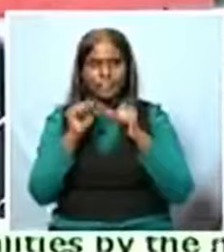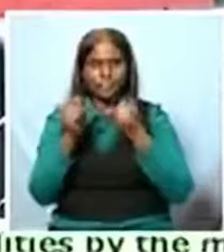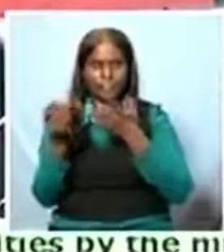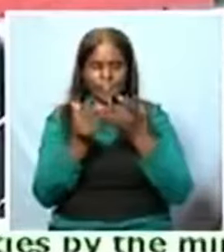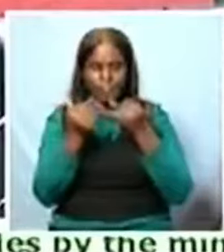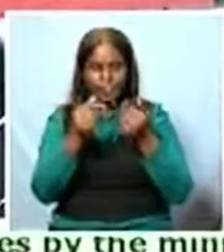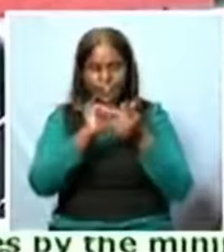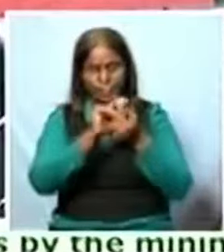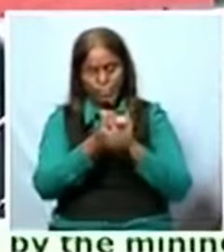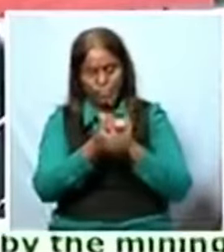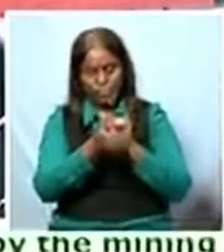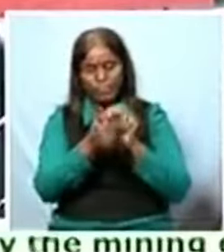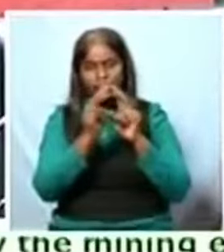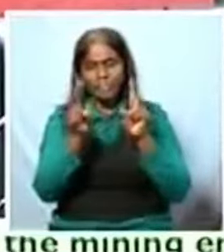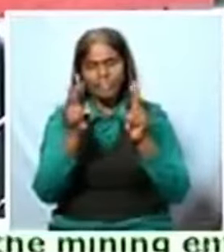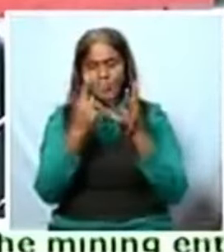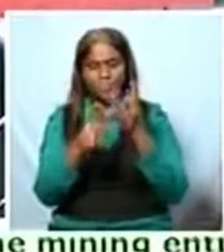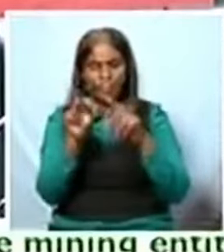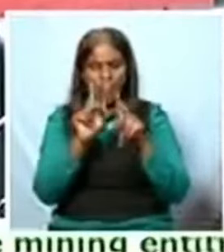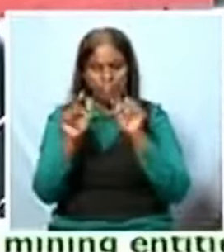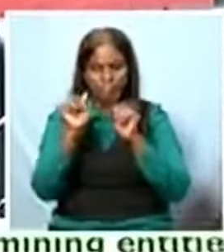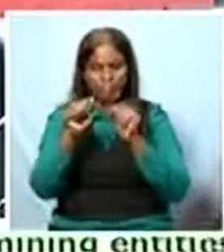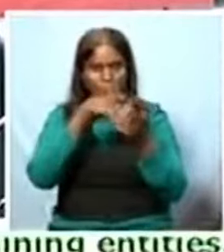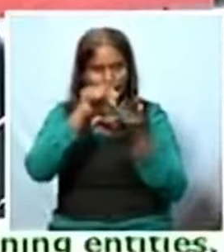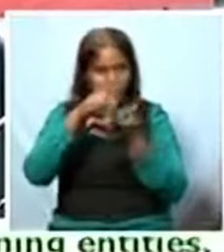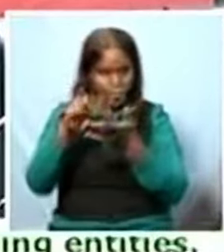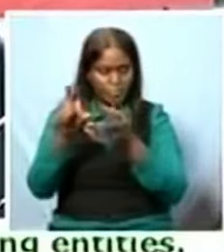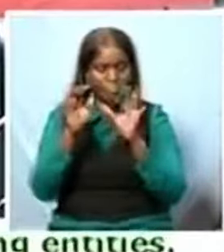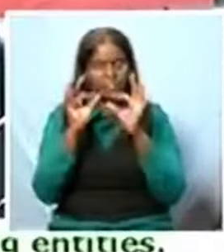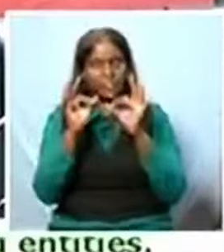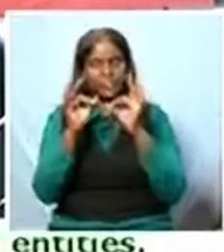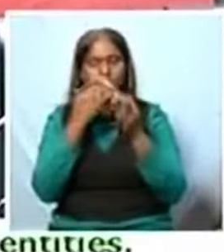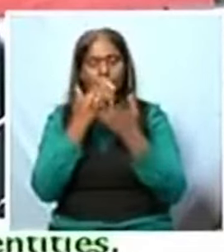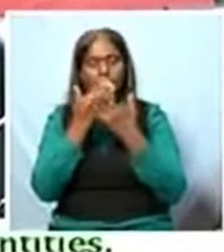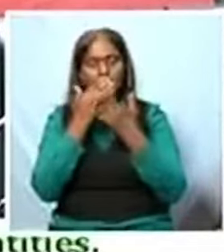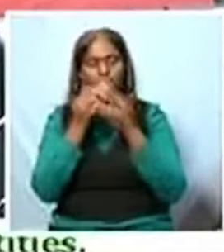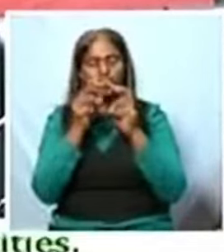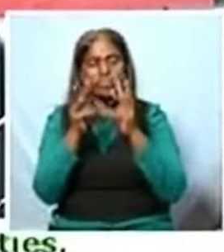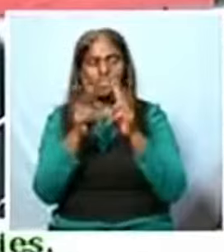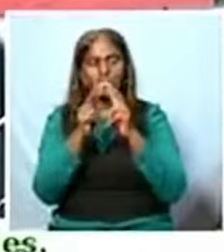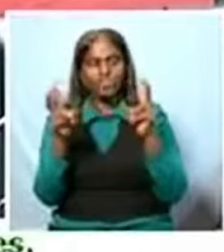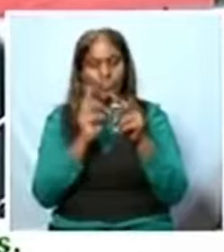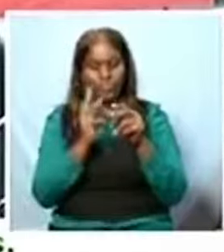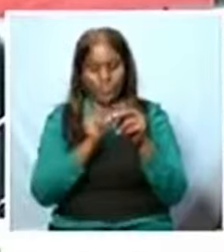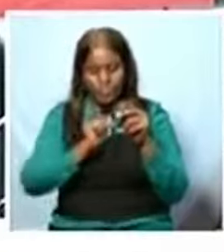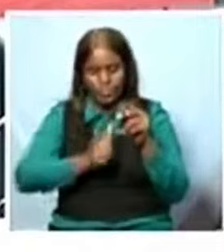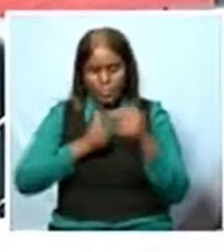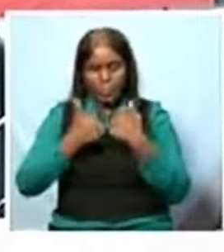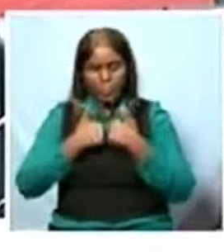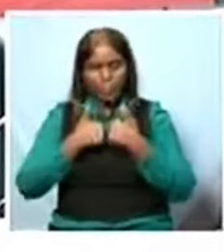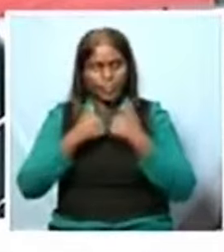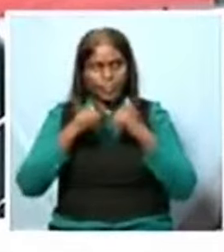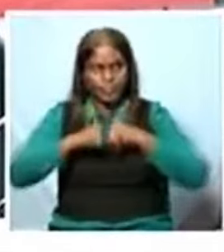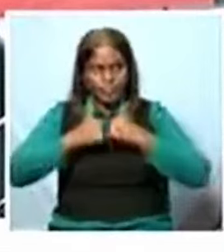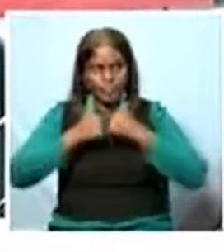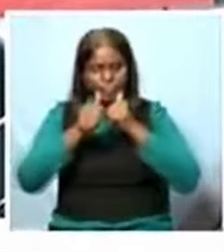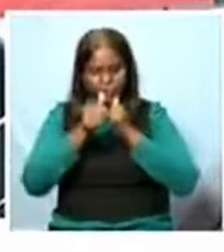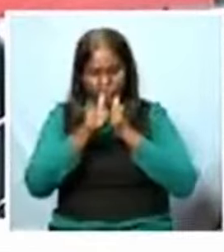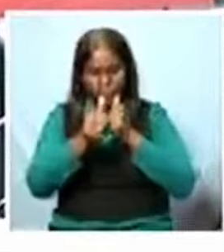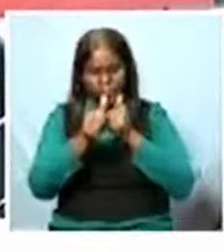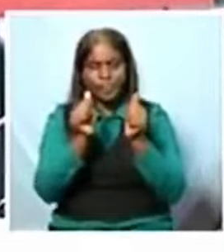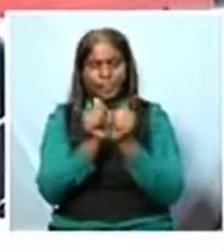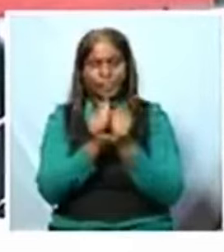an amendment so that people can be compensated properly. So we are confined by what